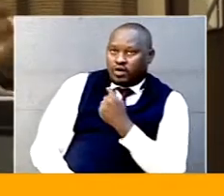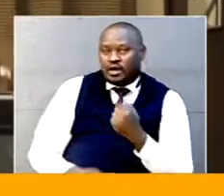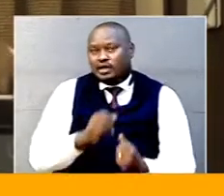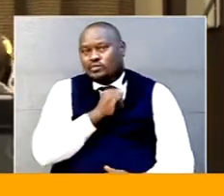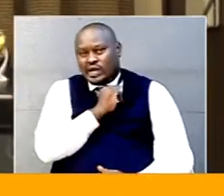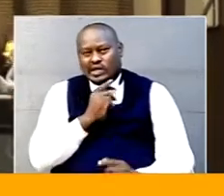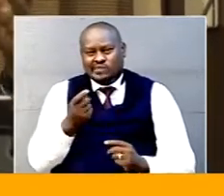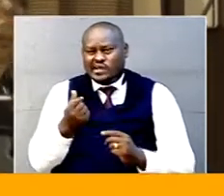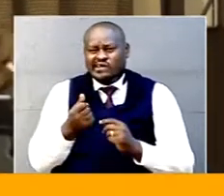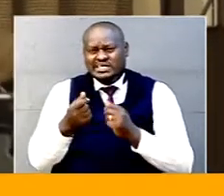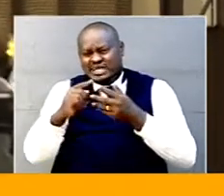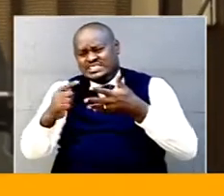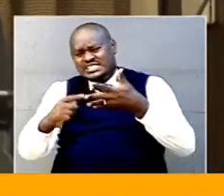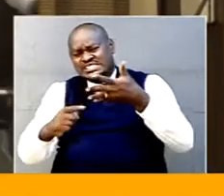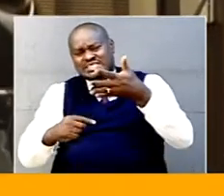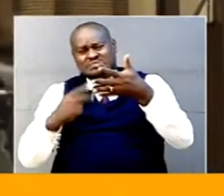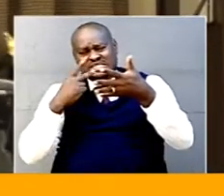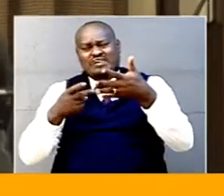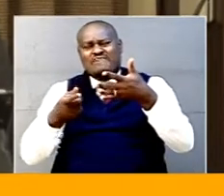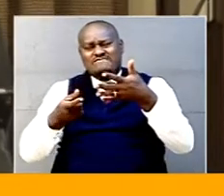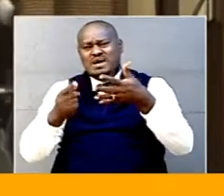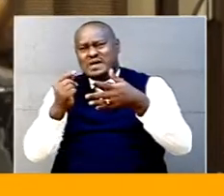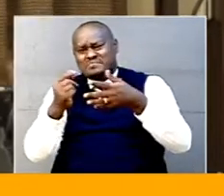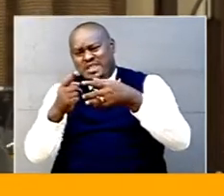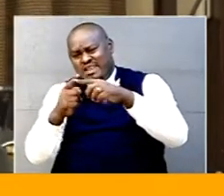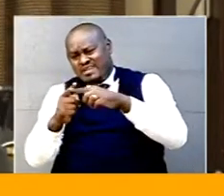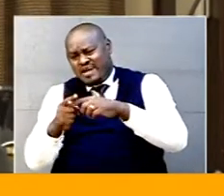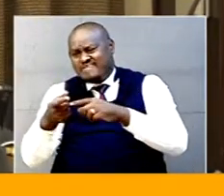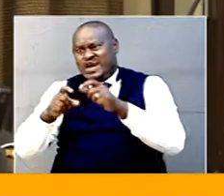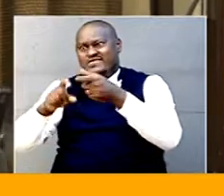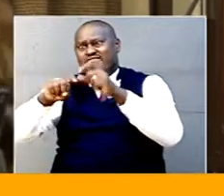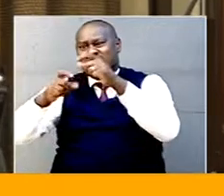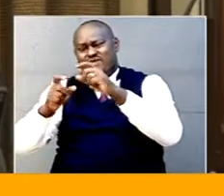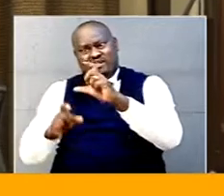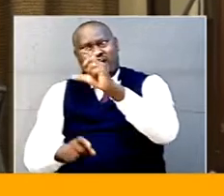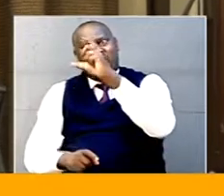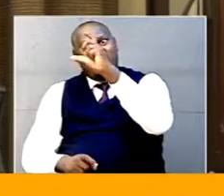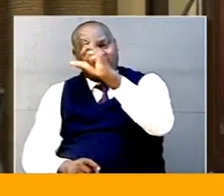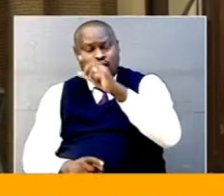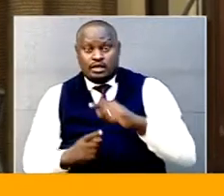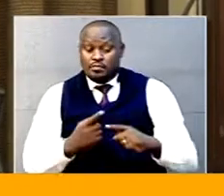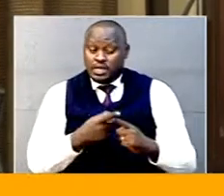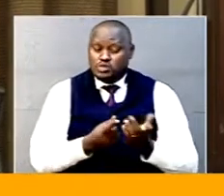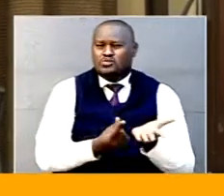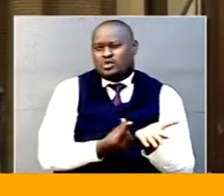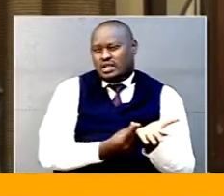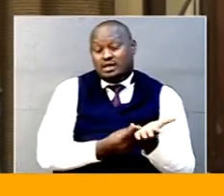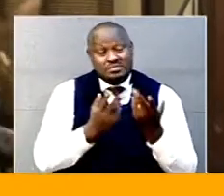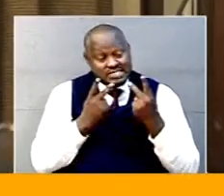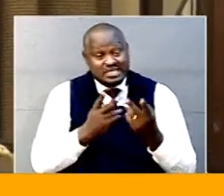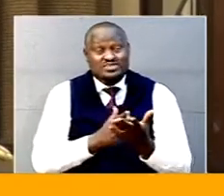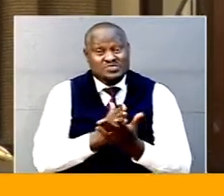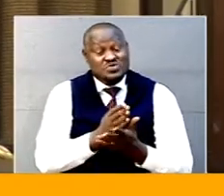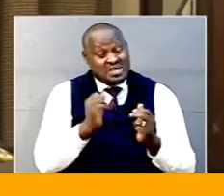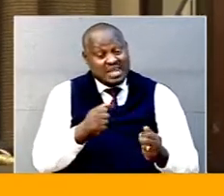MIGA, those things are to de-risk for multinationals. But for us who live here, we know that money can be